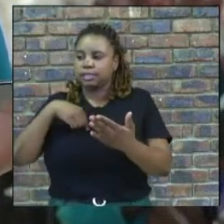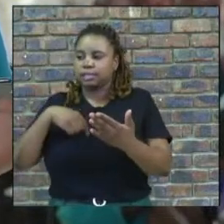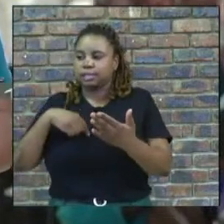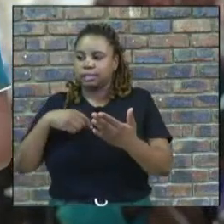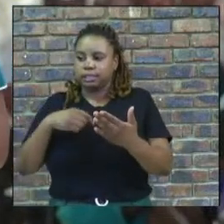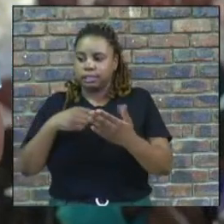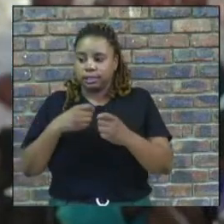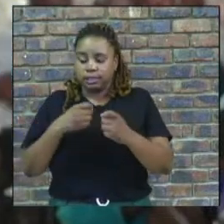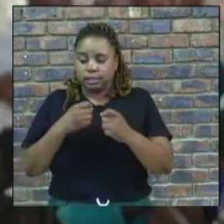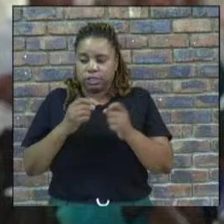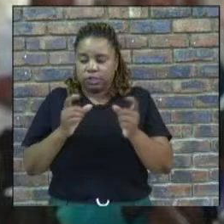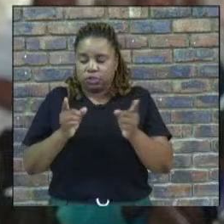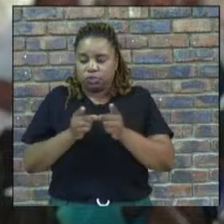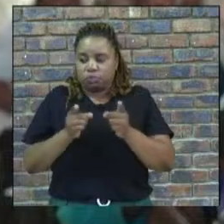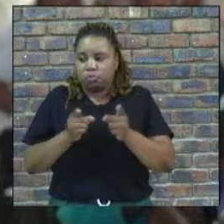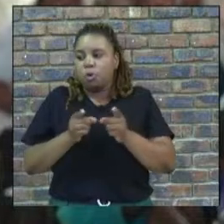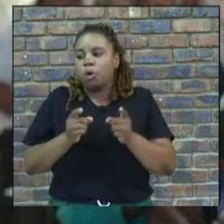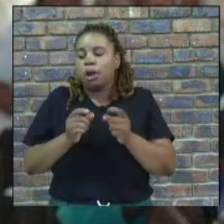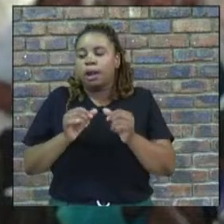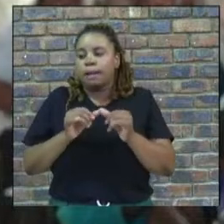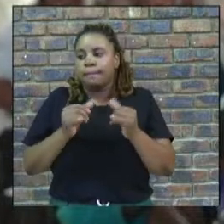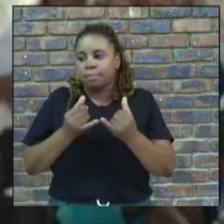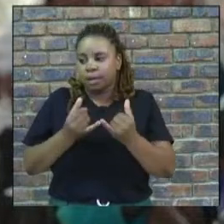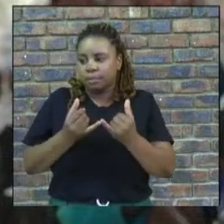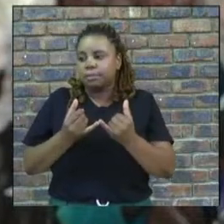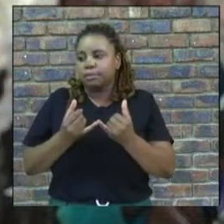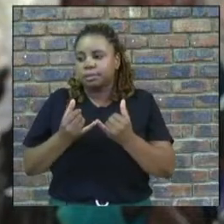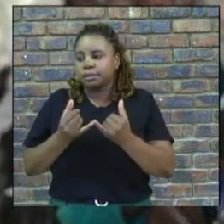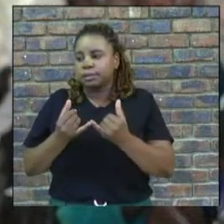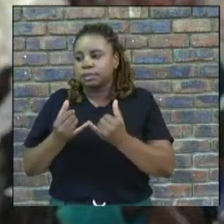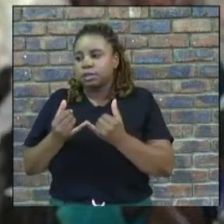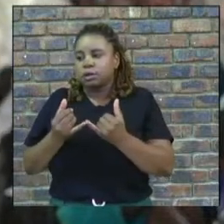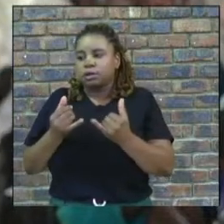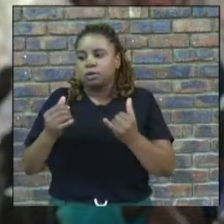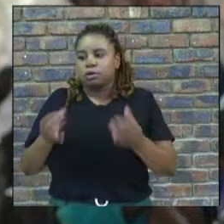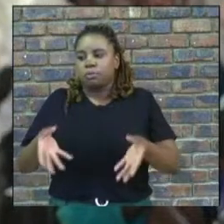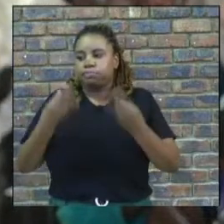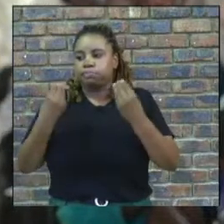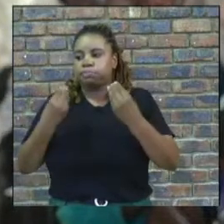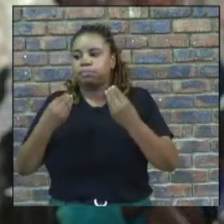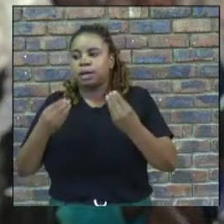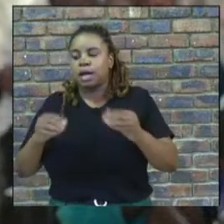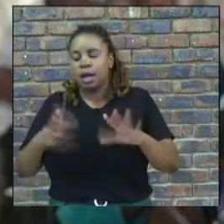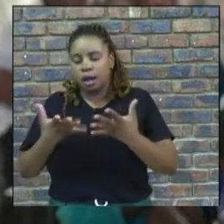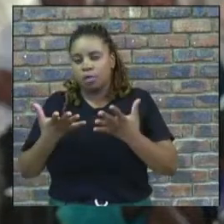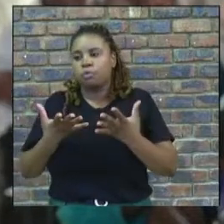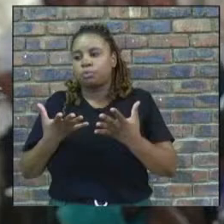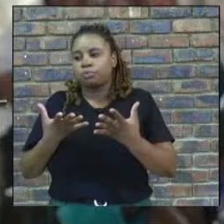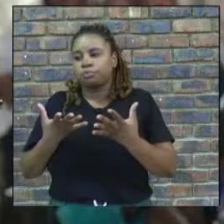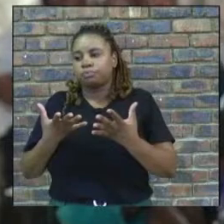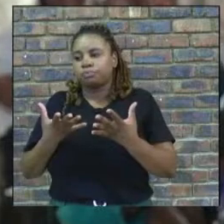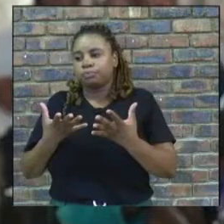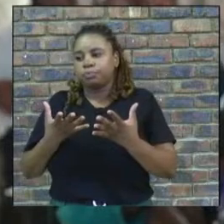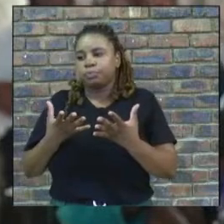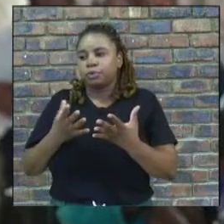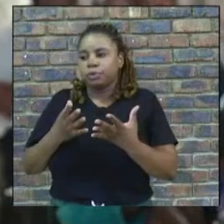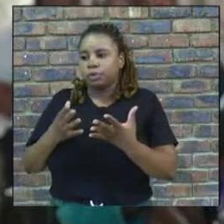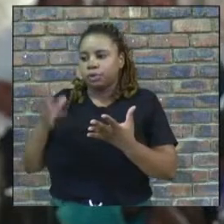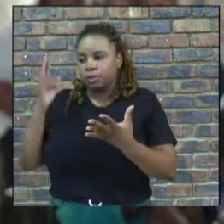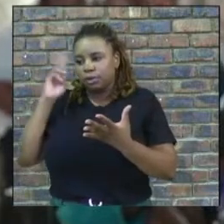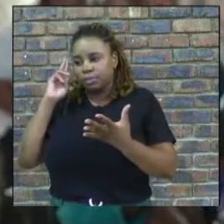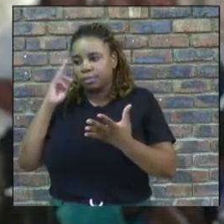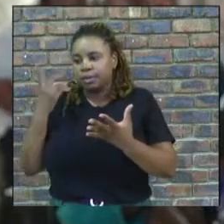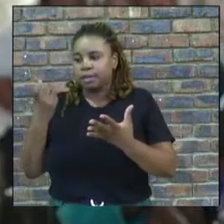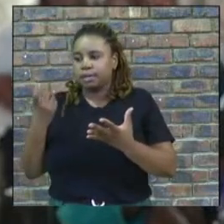have within our ward, Ward 88 in Nigel, we have a company that is able to supply. One of our companies is